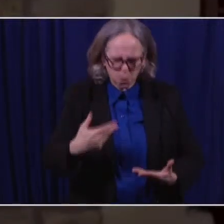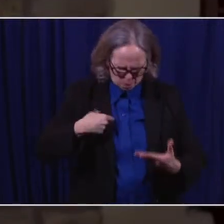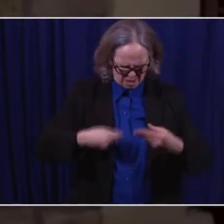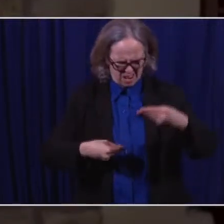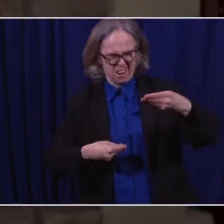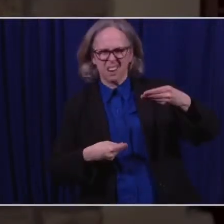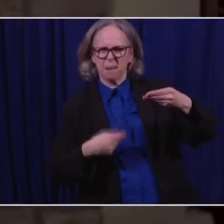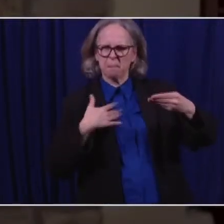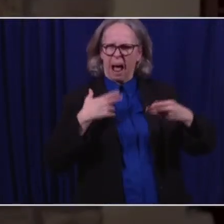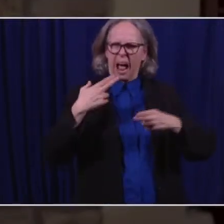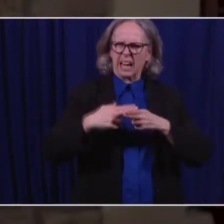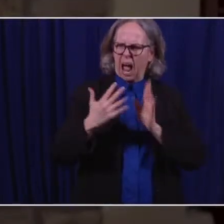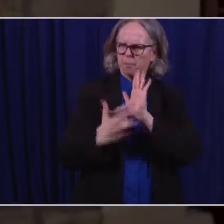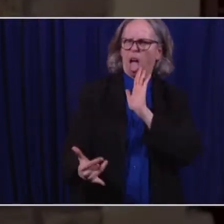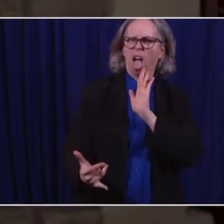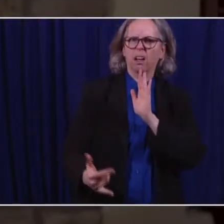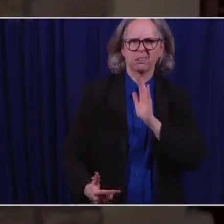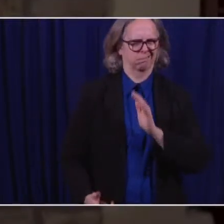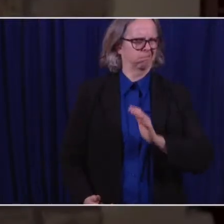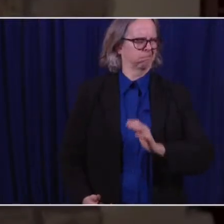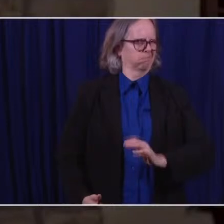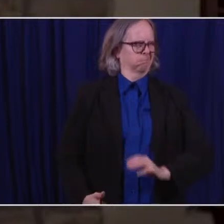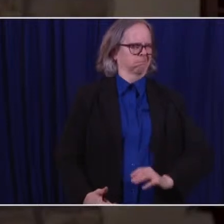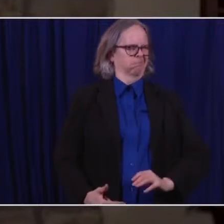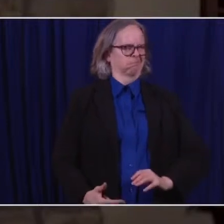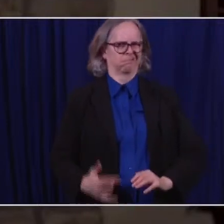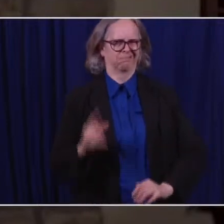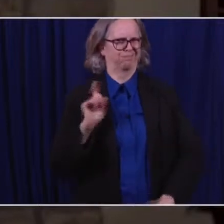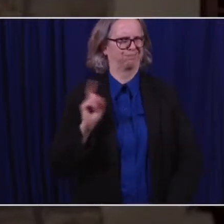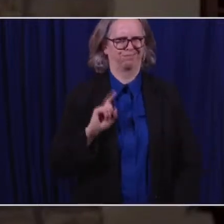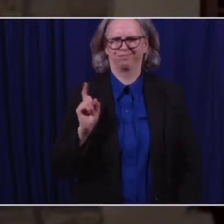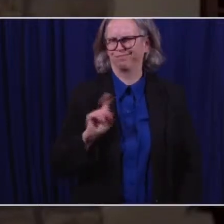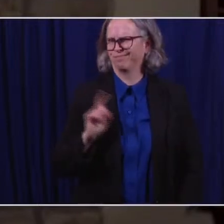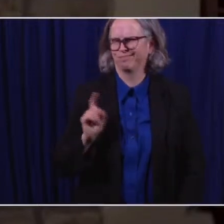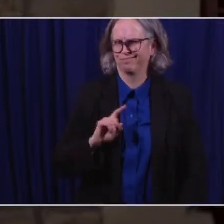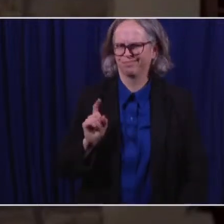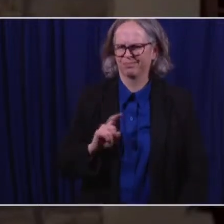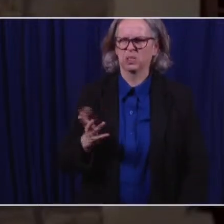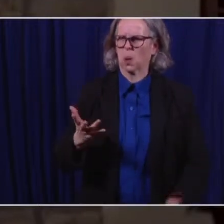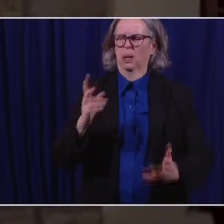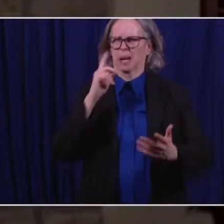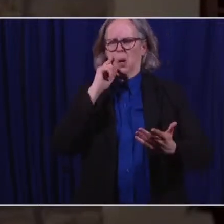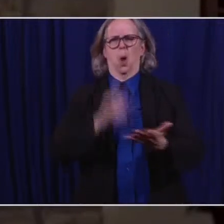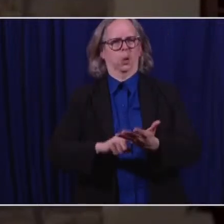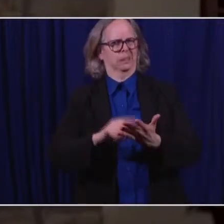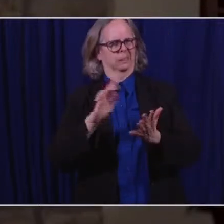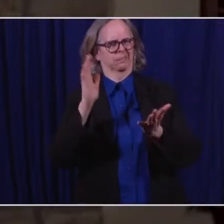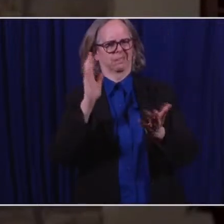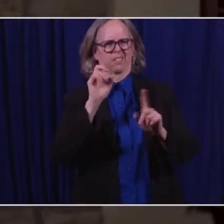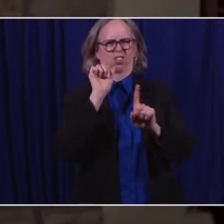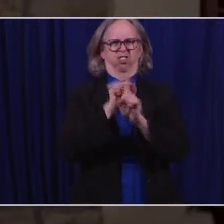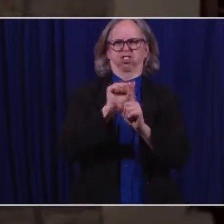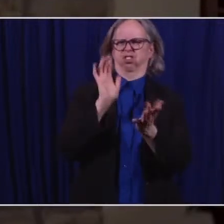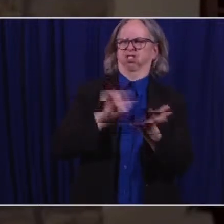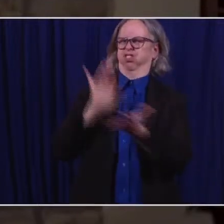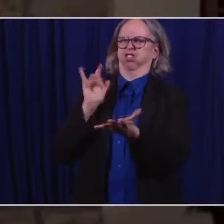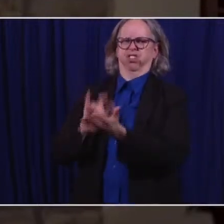for unemployment, but it is clear to me this is a huge